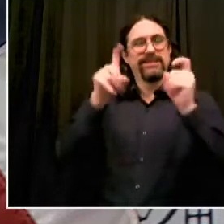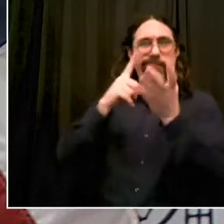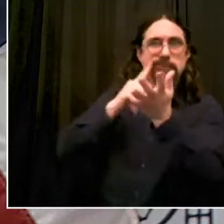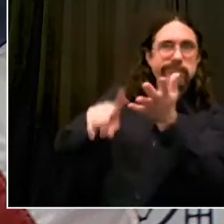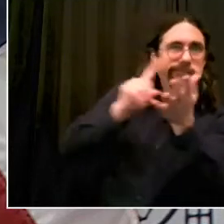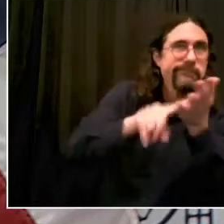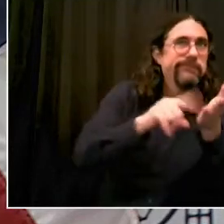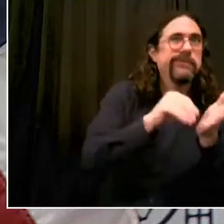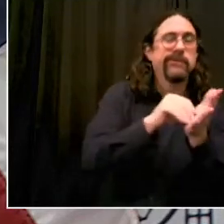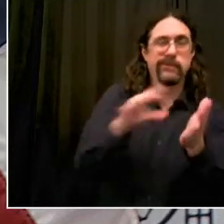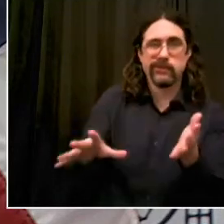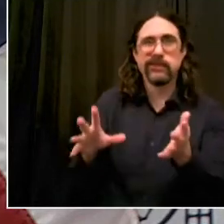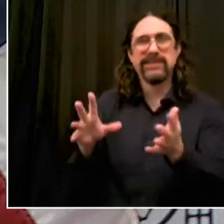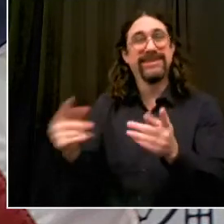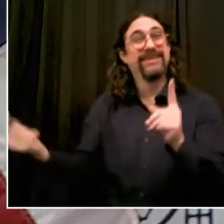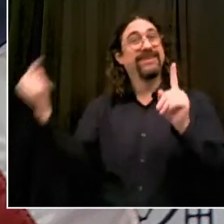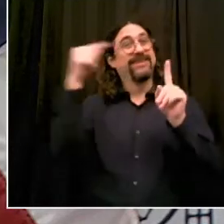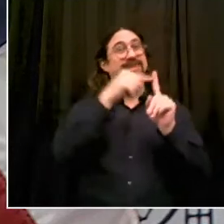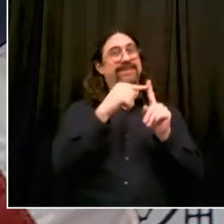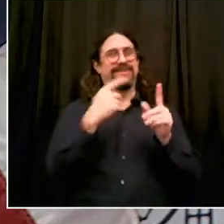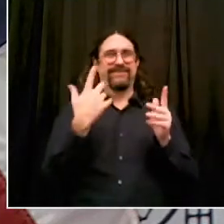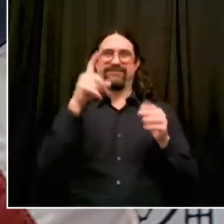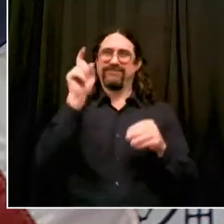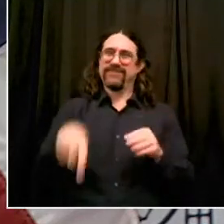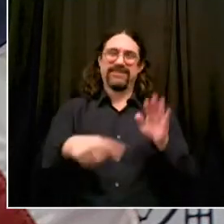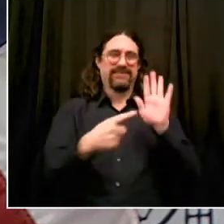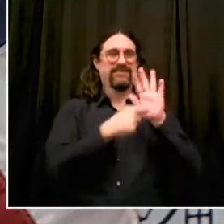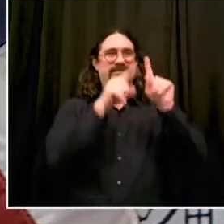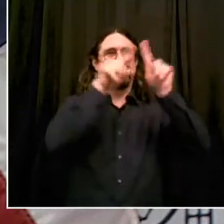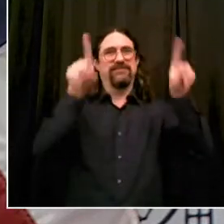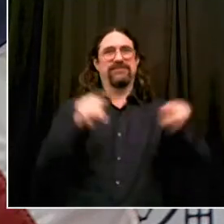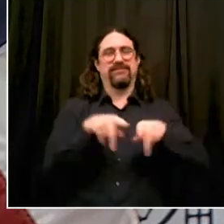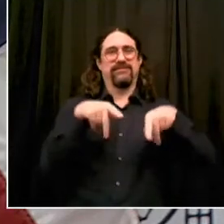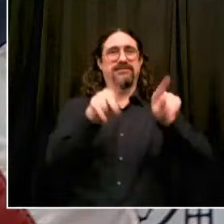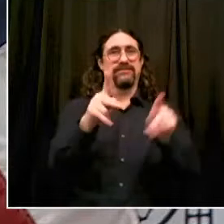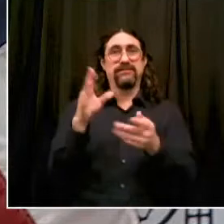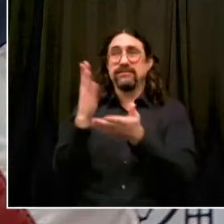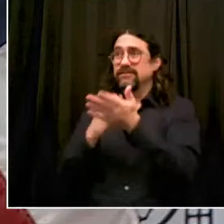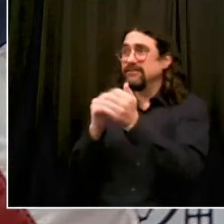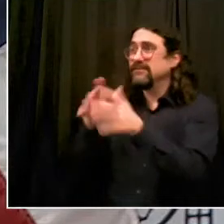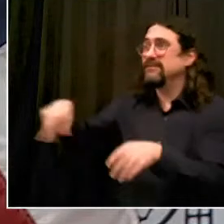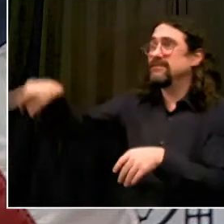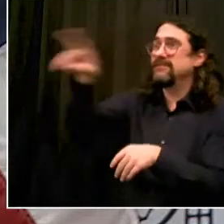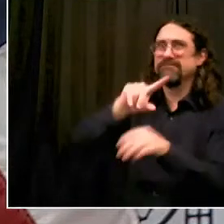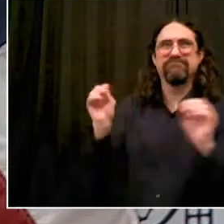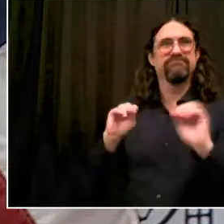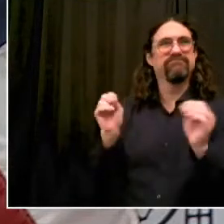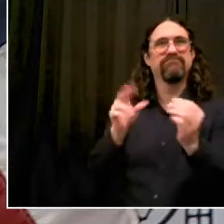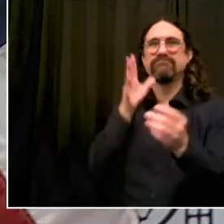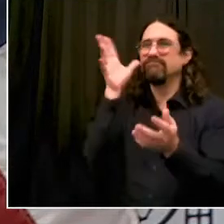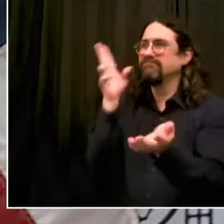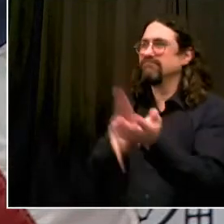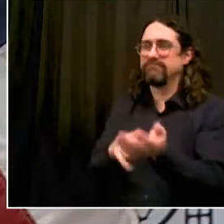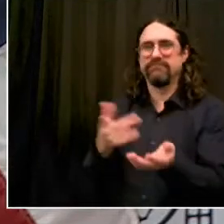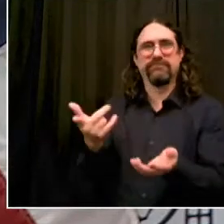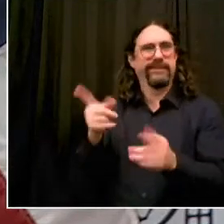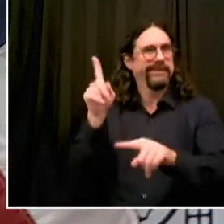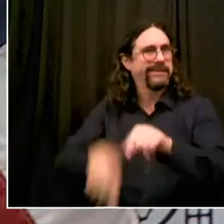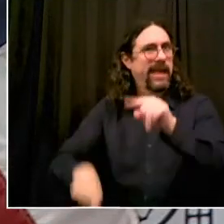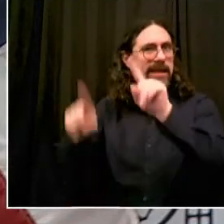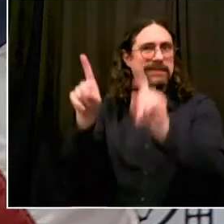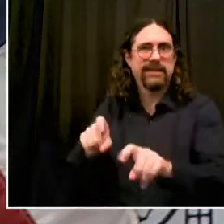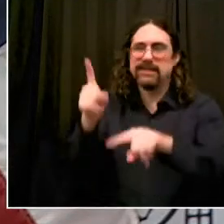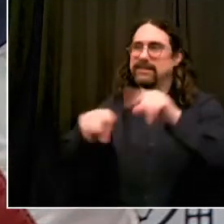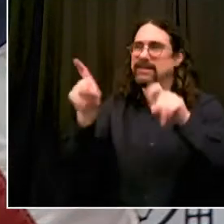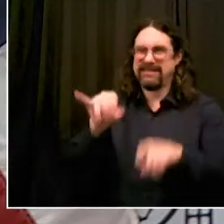powerful tool. So with all those pieces coming together, we're convinced we can keep schools safe